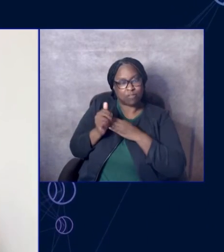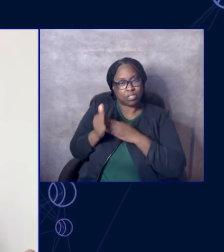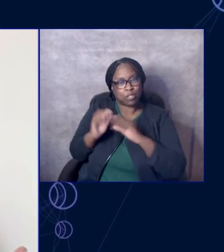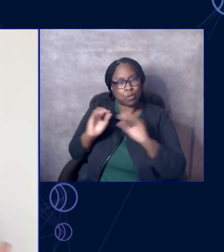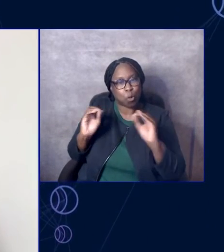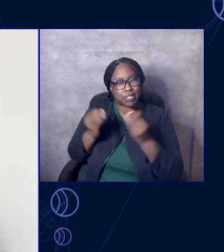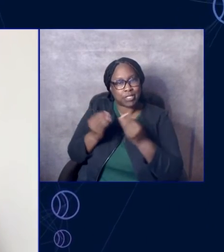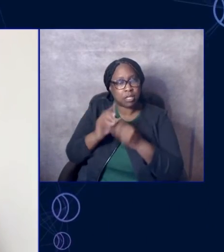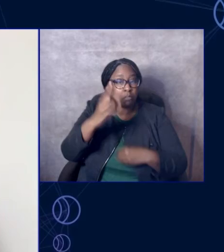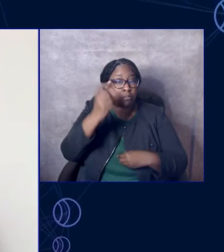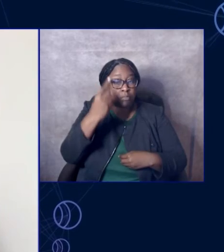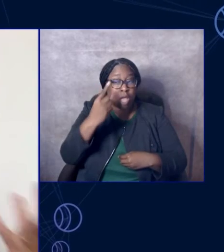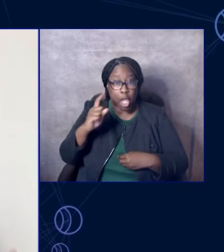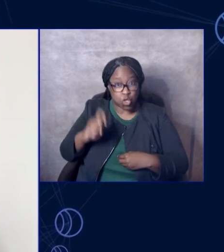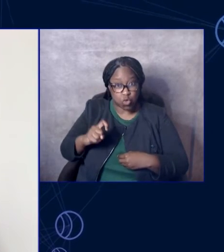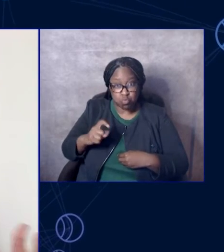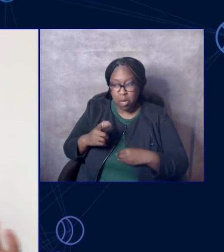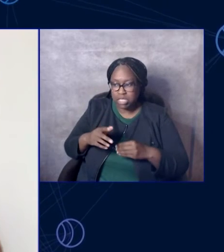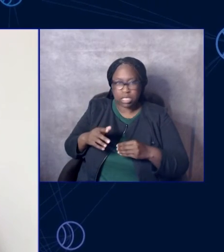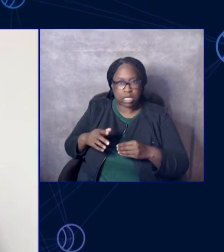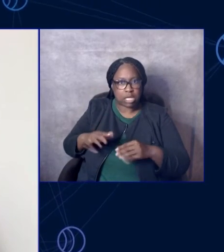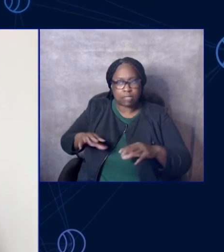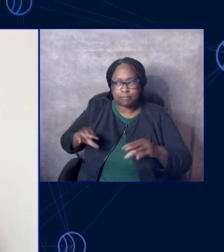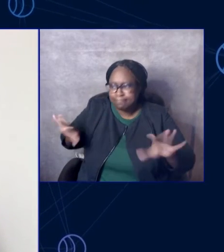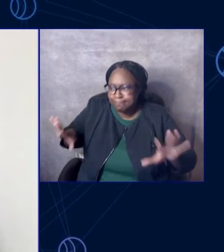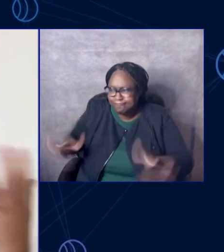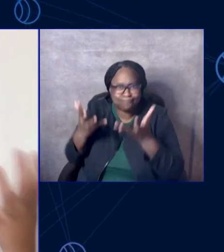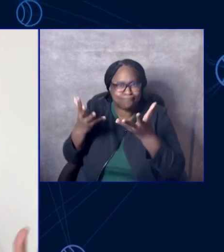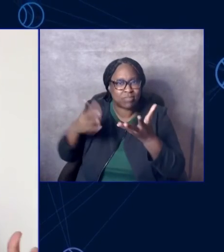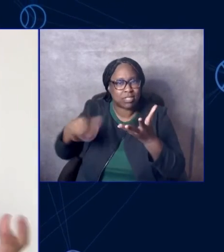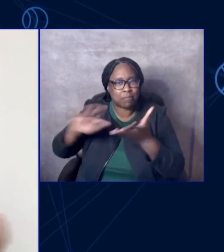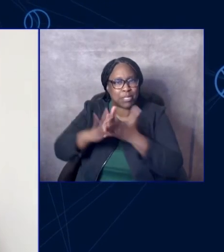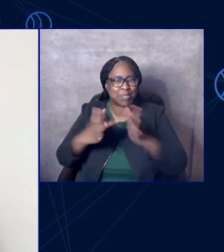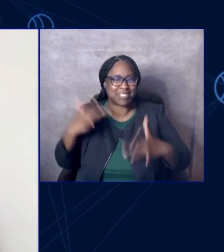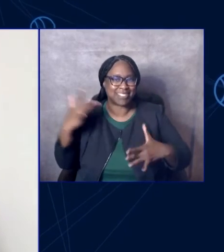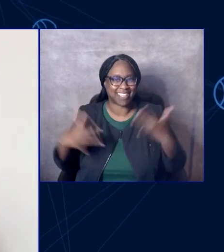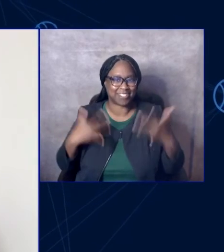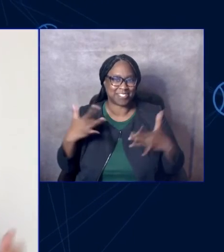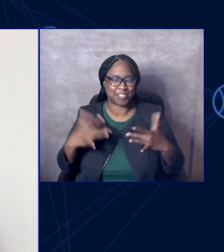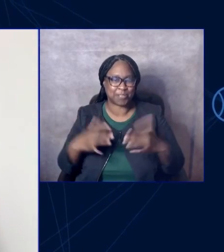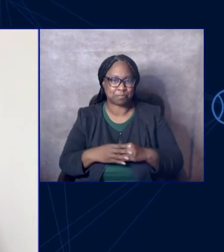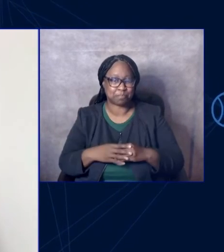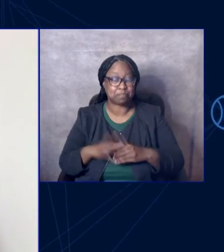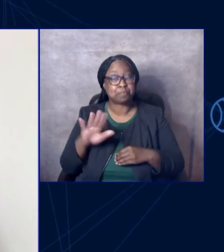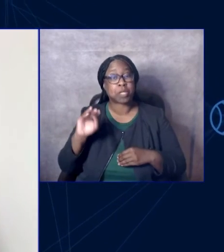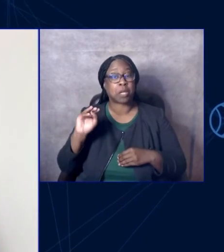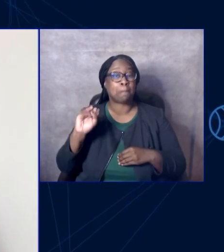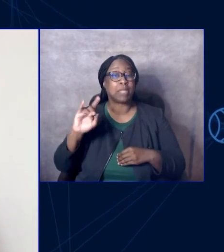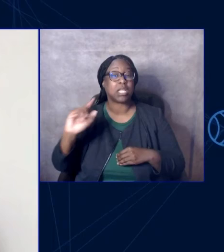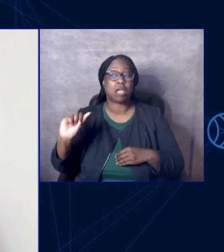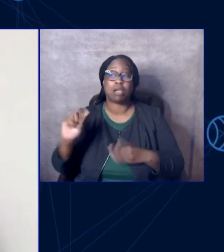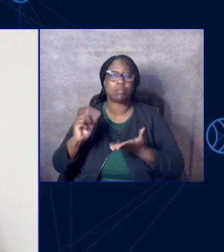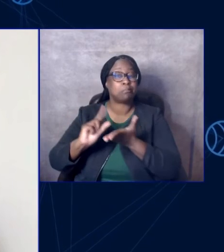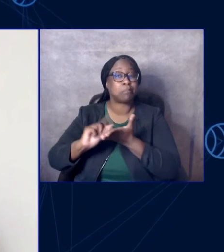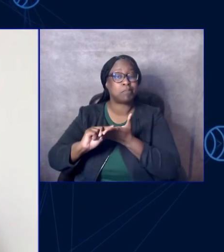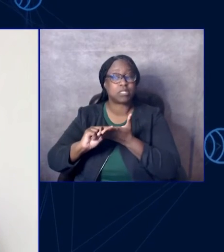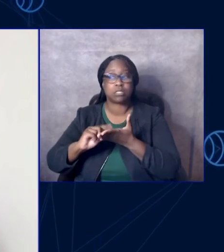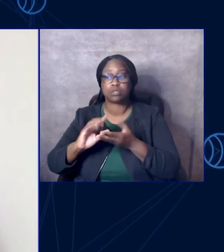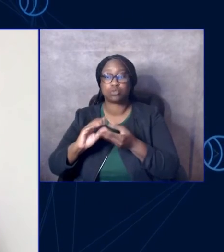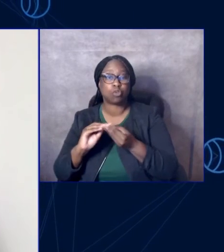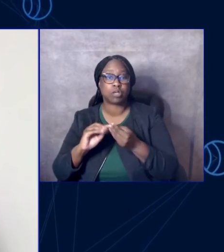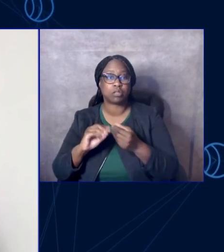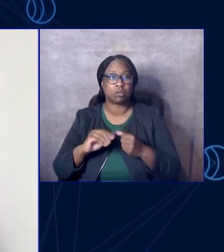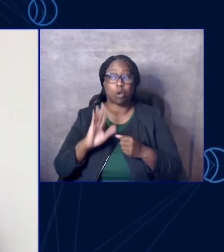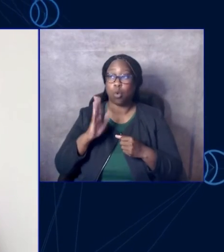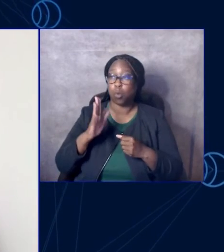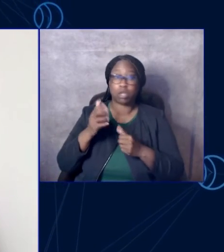it. So it's not just, you don't ask yourself the questions of like, will the media, publish a story, or will the Supreme Court justice like understand